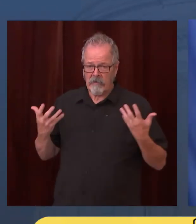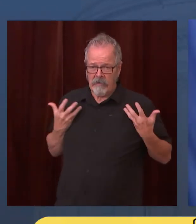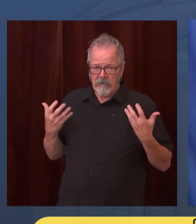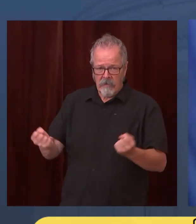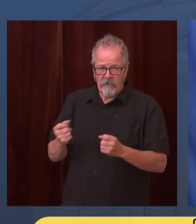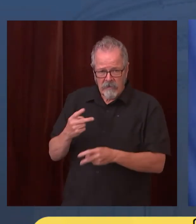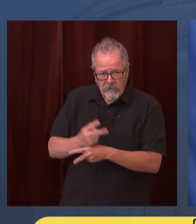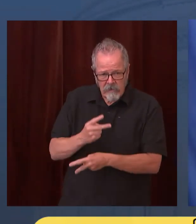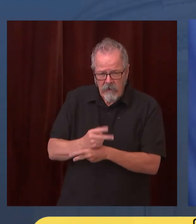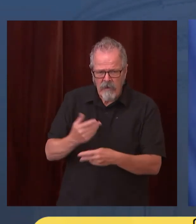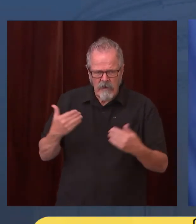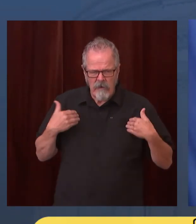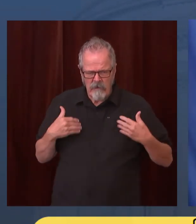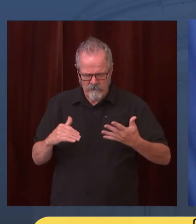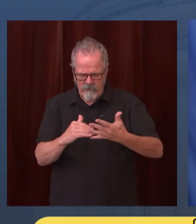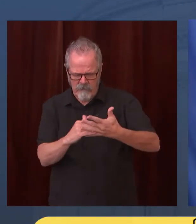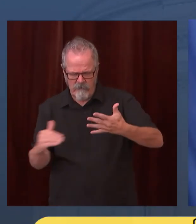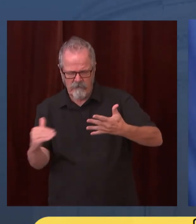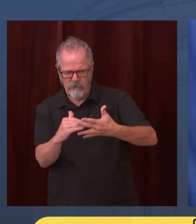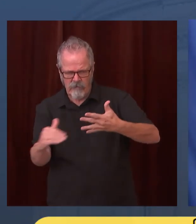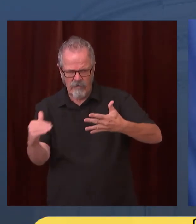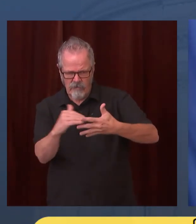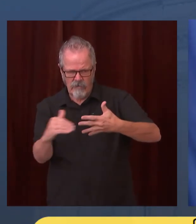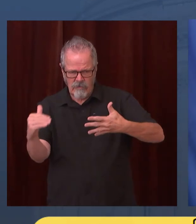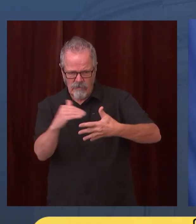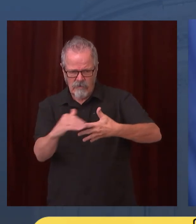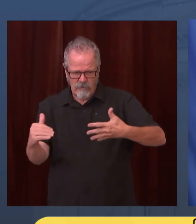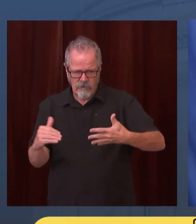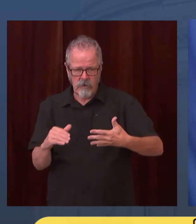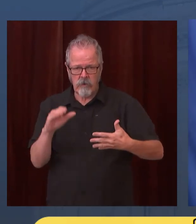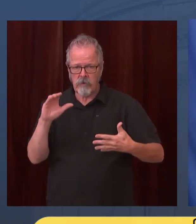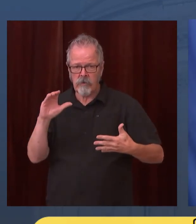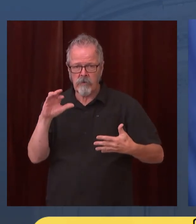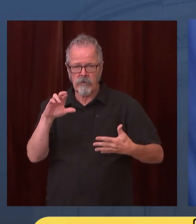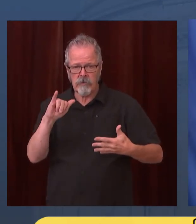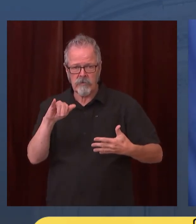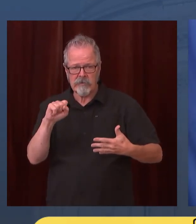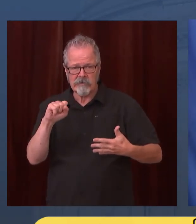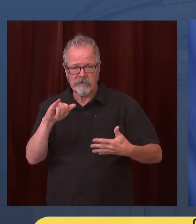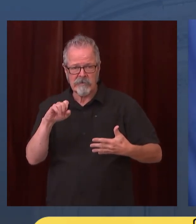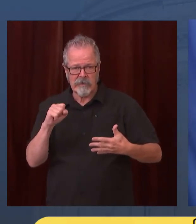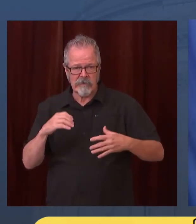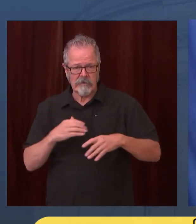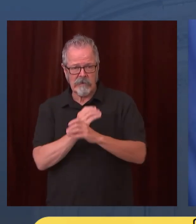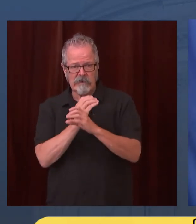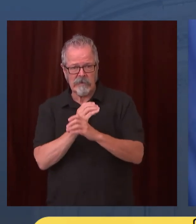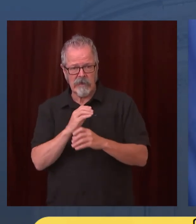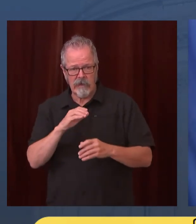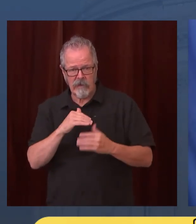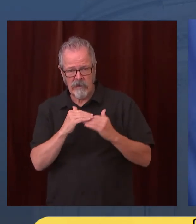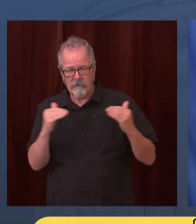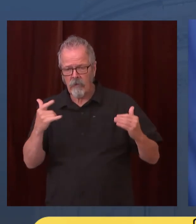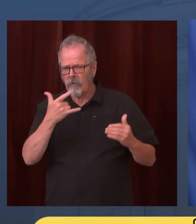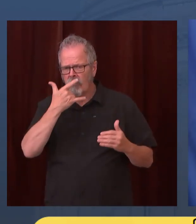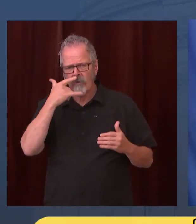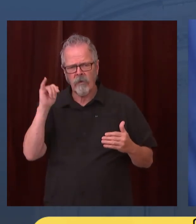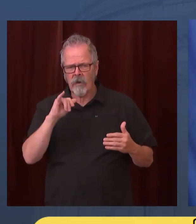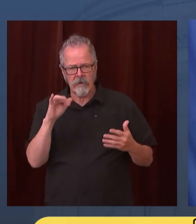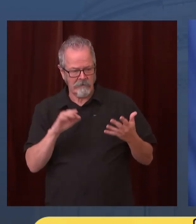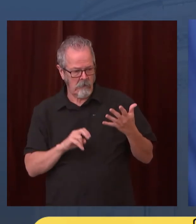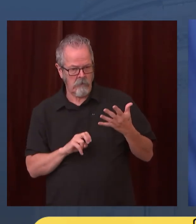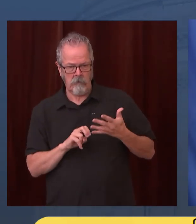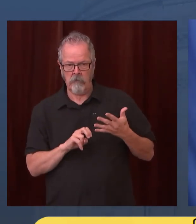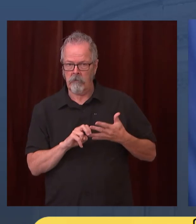those crisis standards of care look like when they're executed? Thanks for that question. And as you know, Department of Health